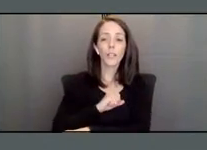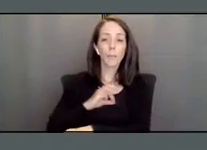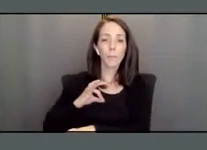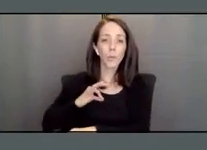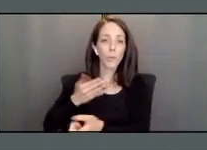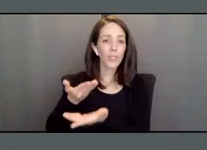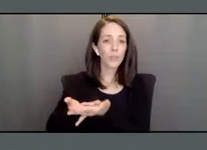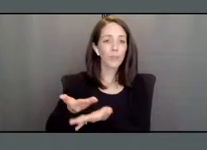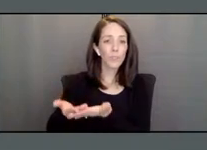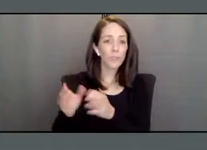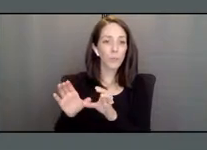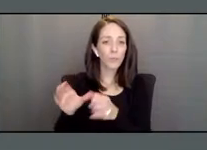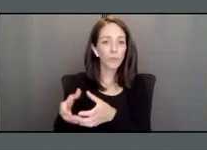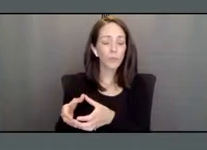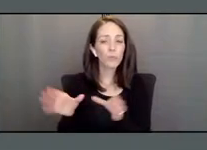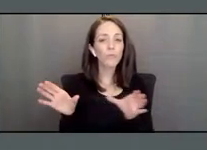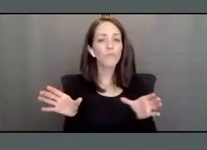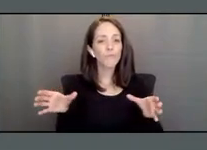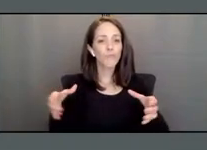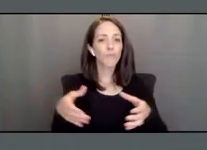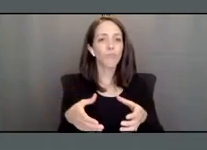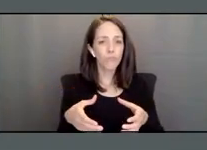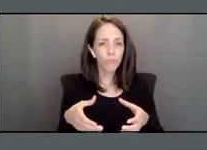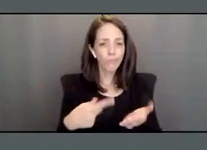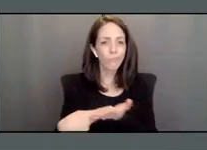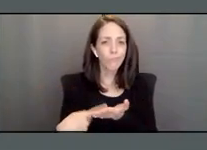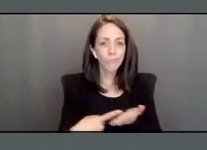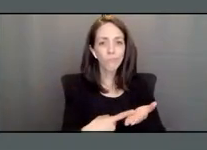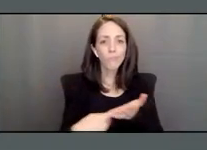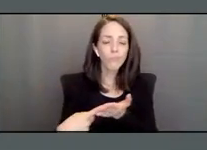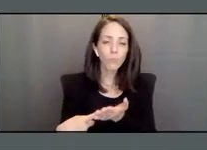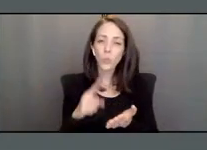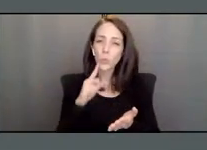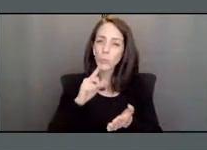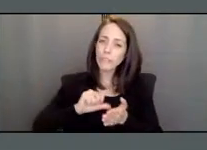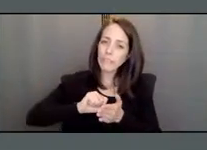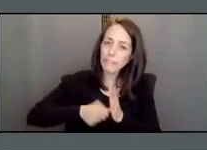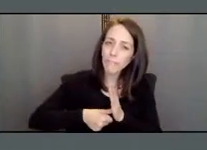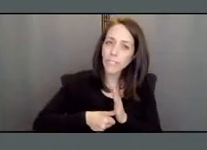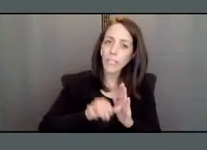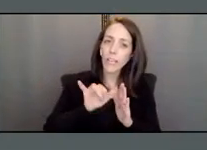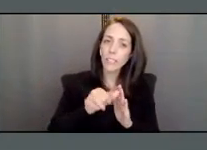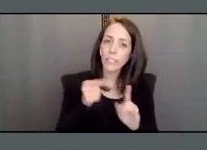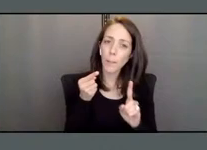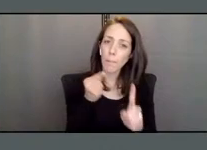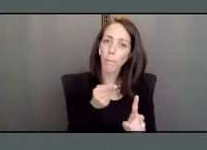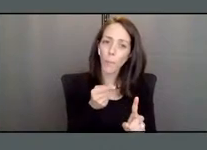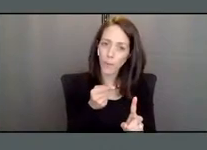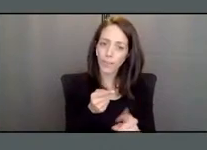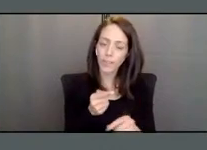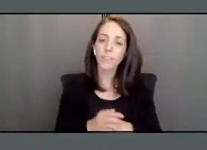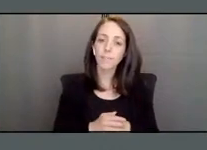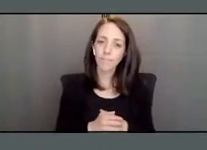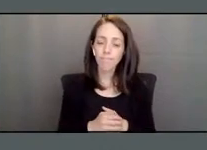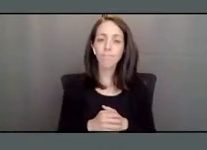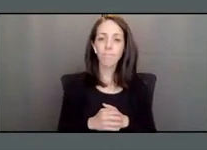and really kind of emphasize that intersectionality. So that's an extremely important point there. I